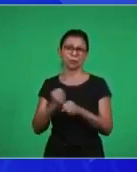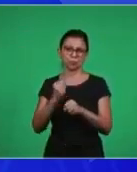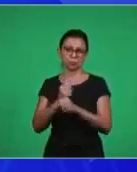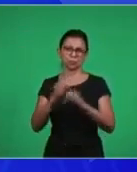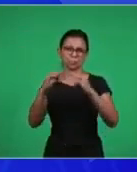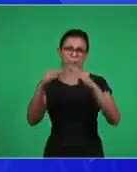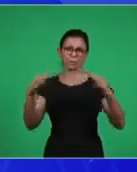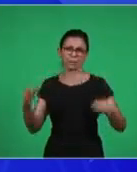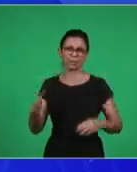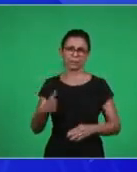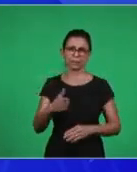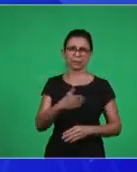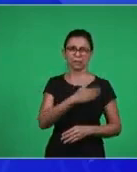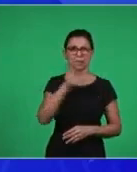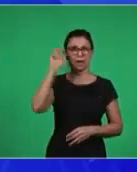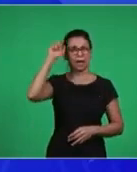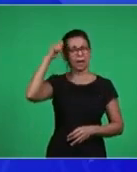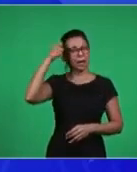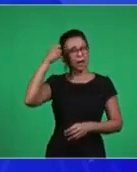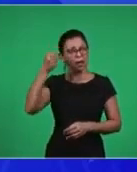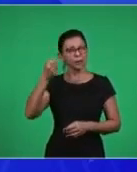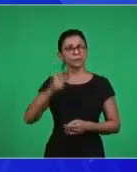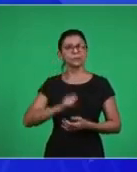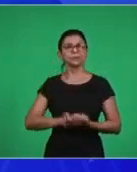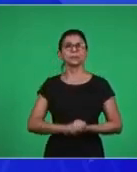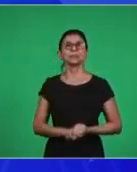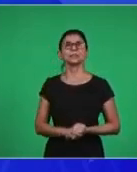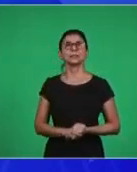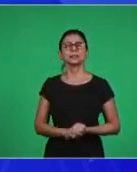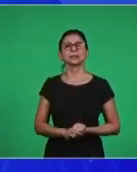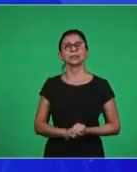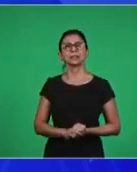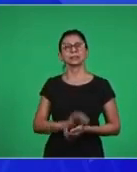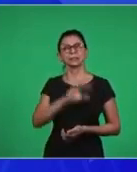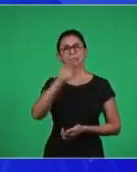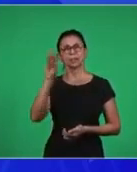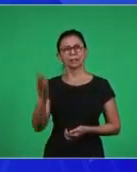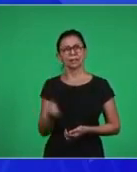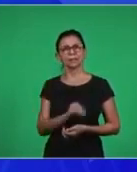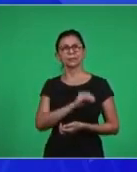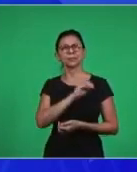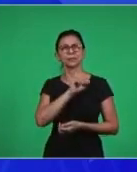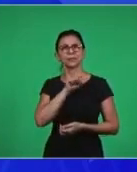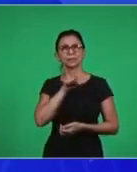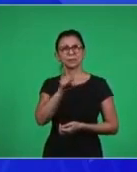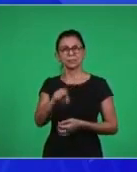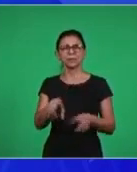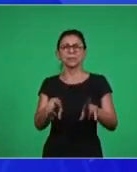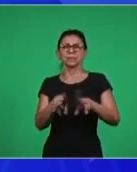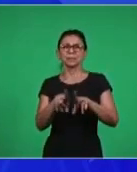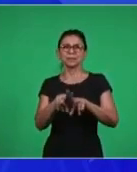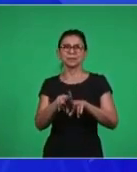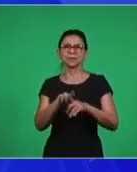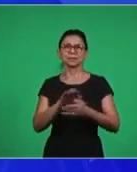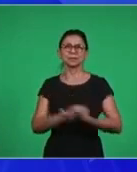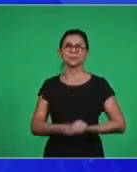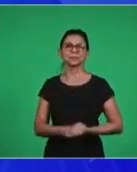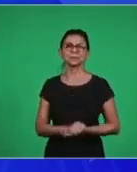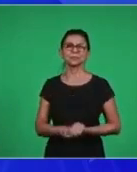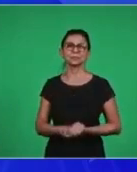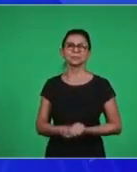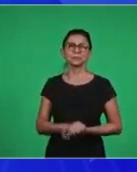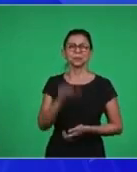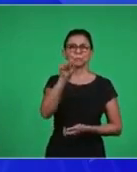Manaí in that region. And also in Africa, there was an evangelization on the port of Nacala in Mozambique, in